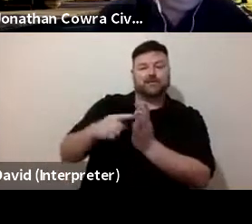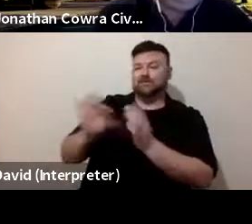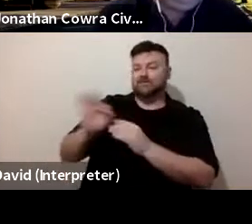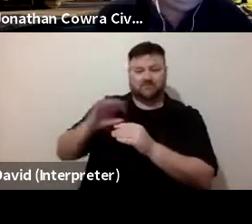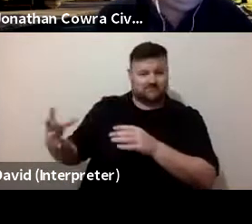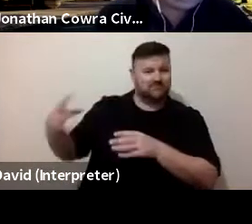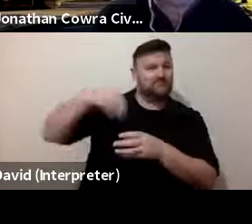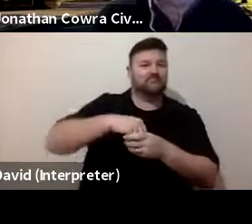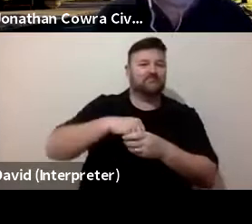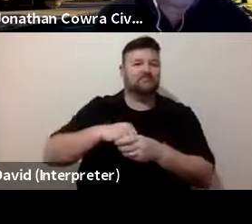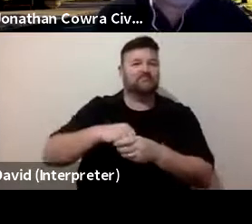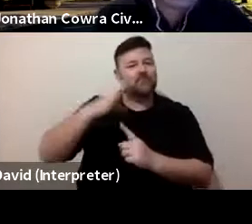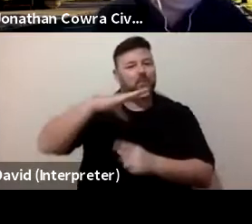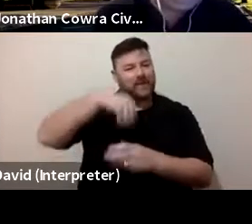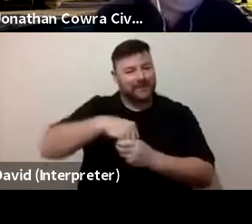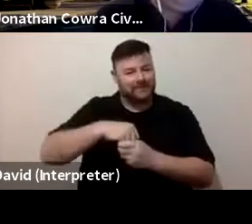mix. Tara.